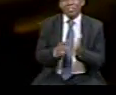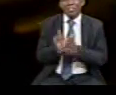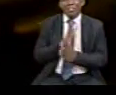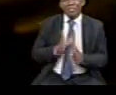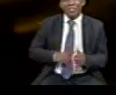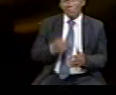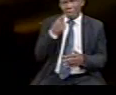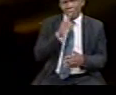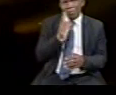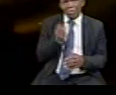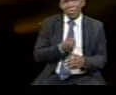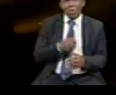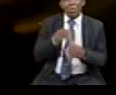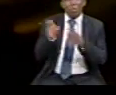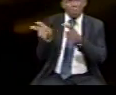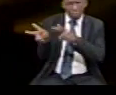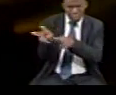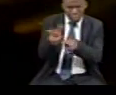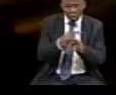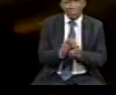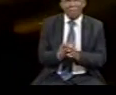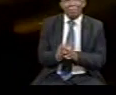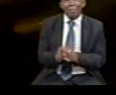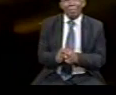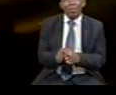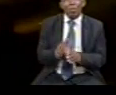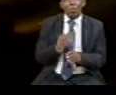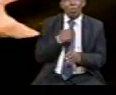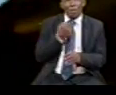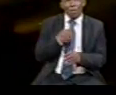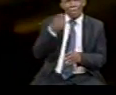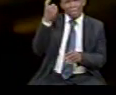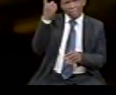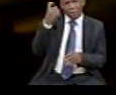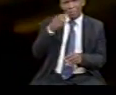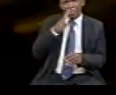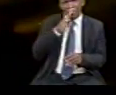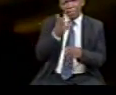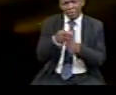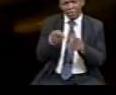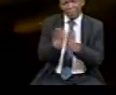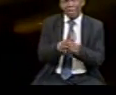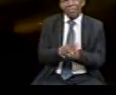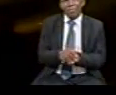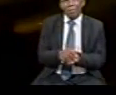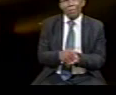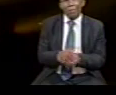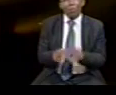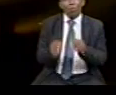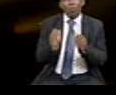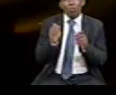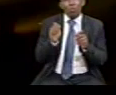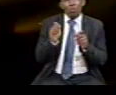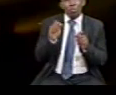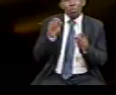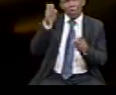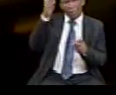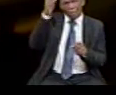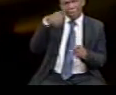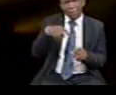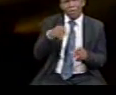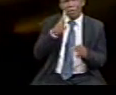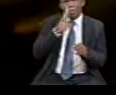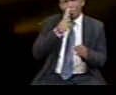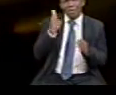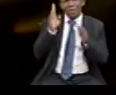can't afford in these last days to live the flippant Christian life. We can't afford to become unserious with